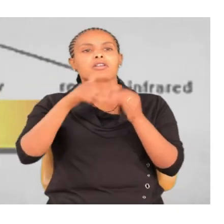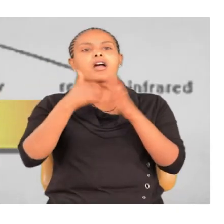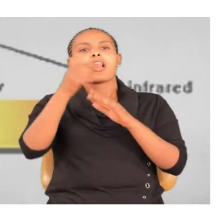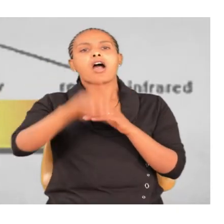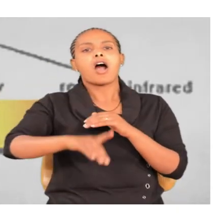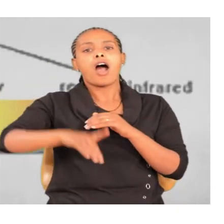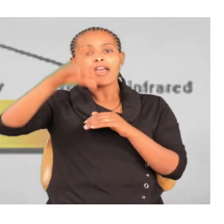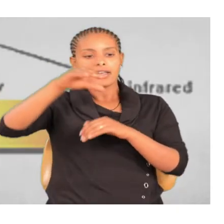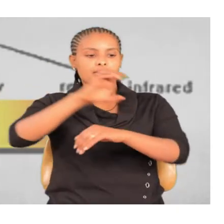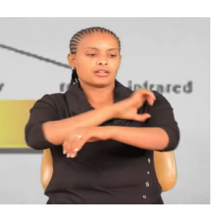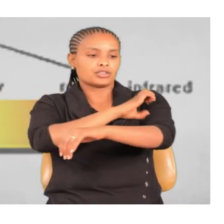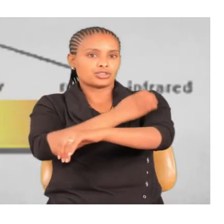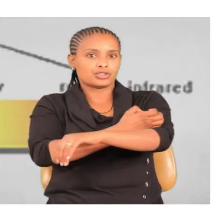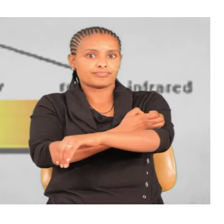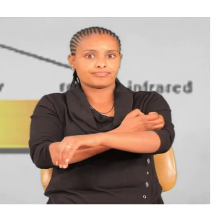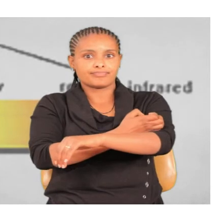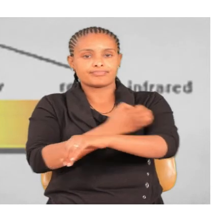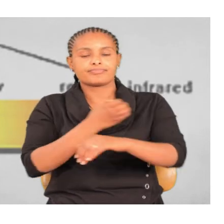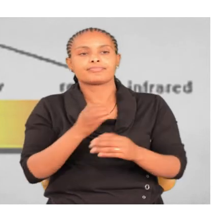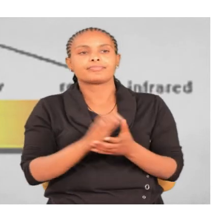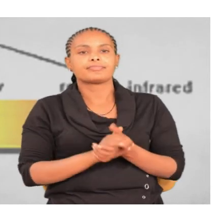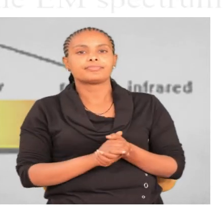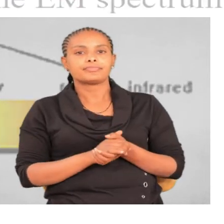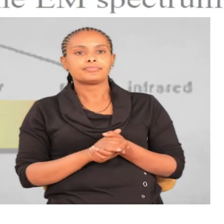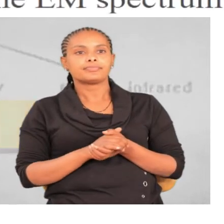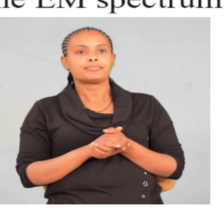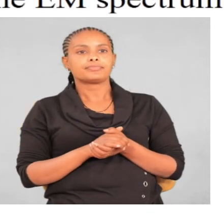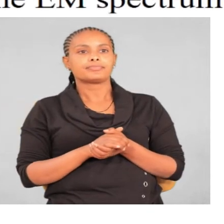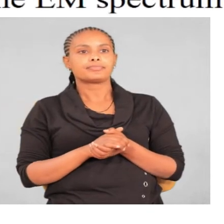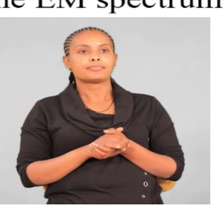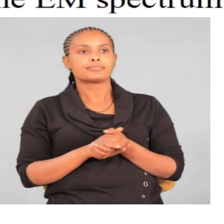high energy. High energy.